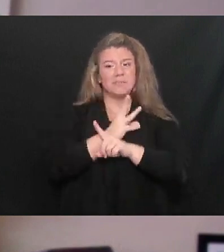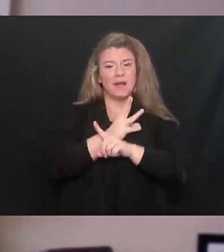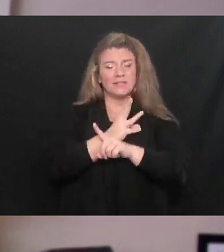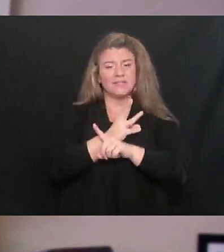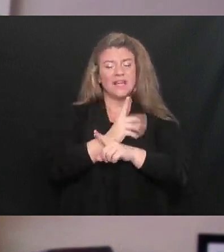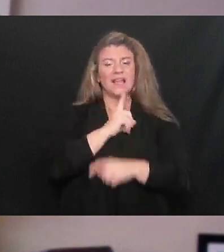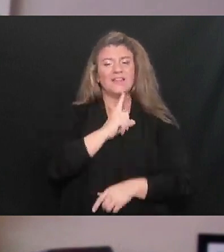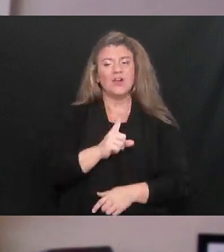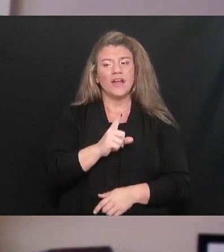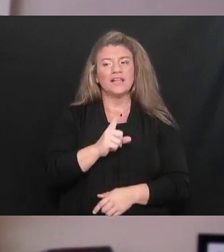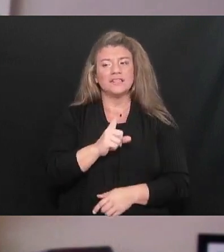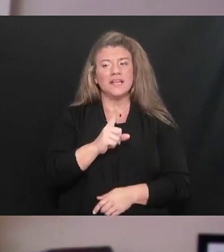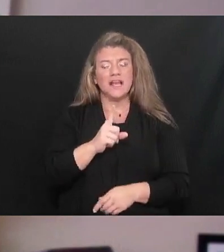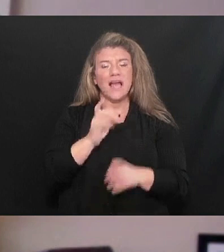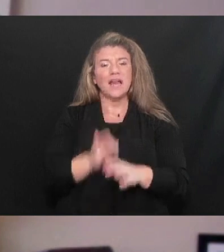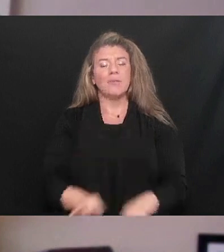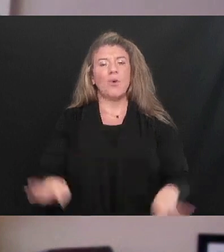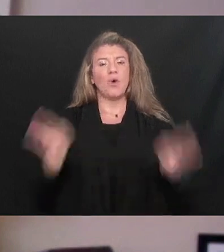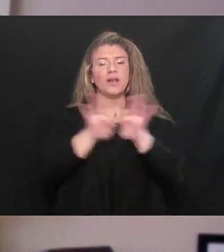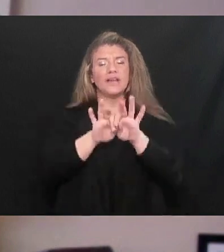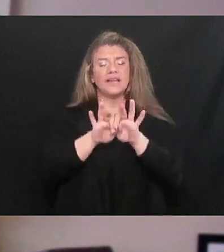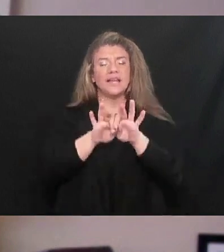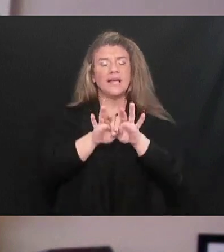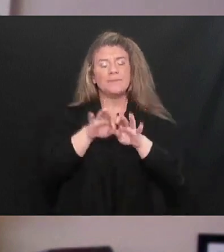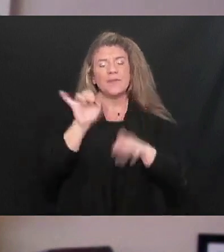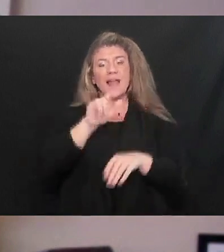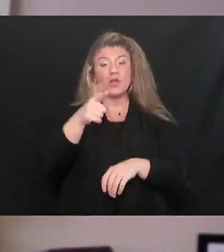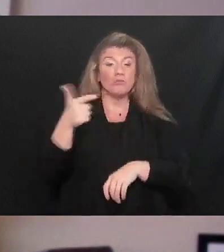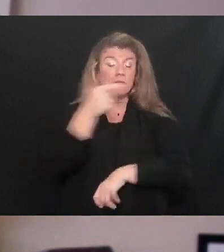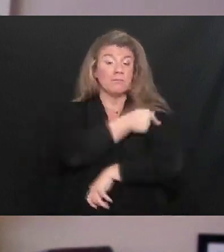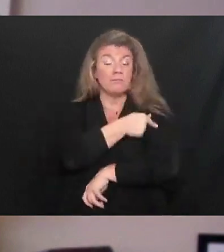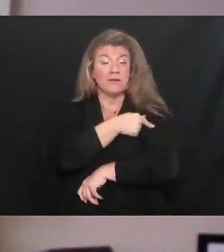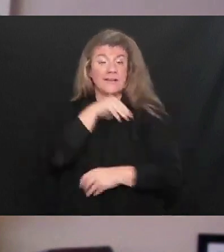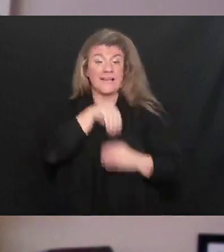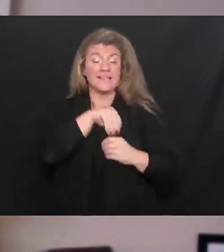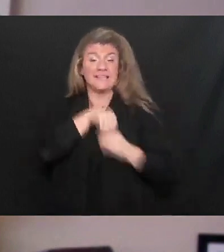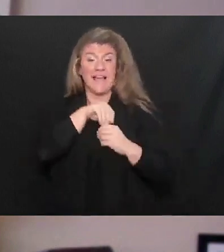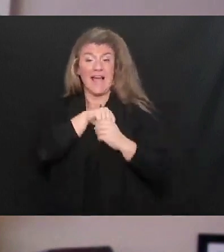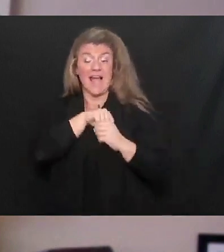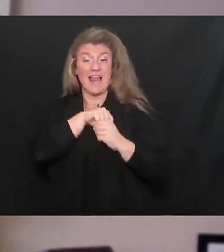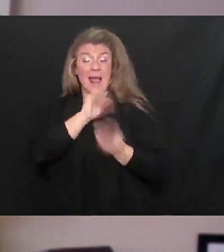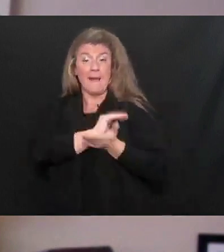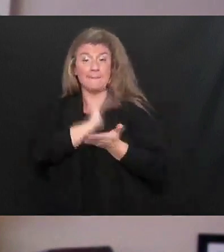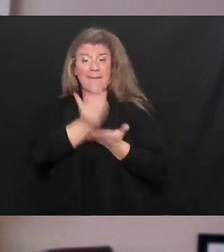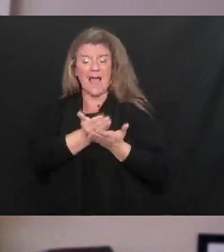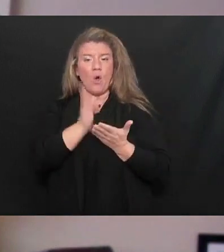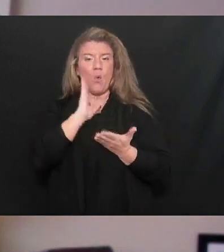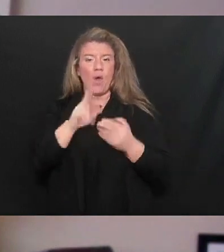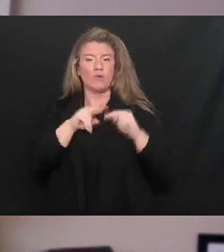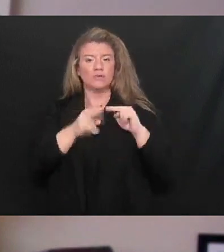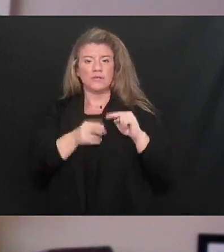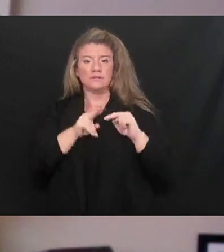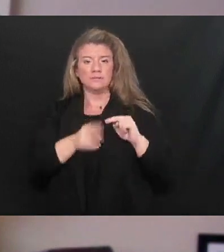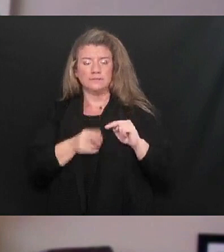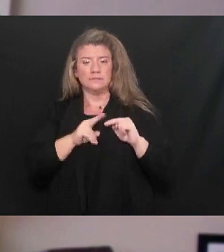a substantial potency drop, and it happens all along, but it seems to have a